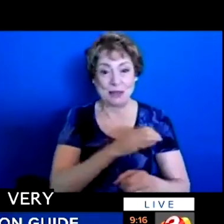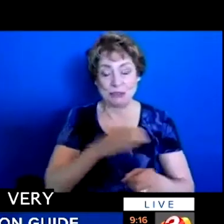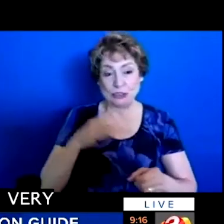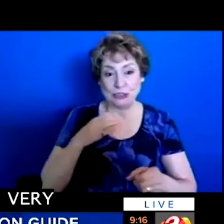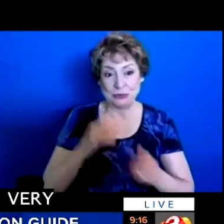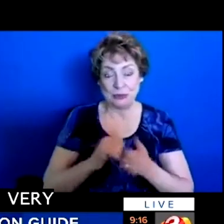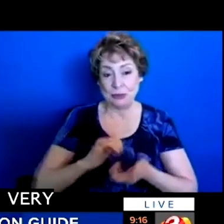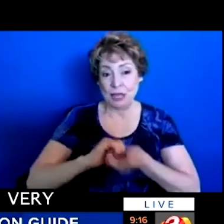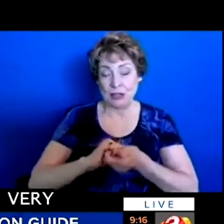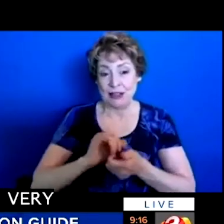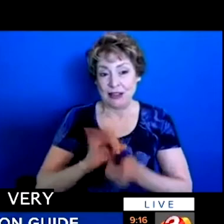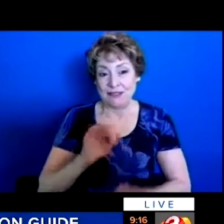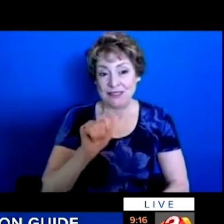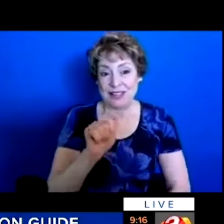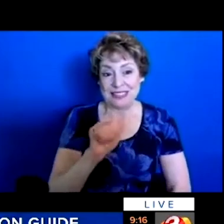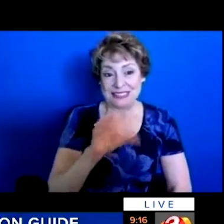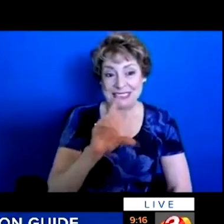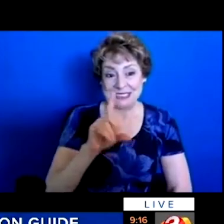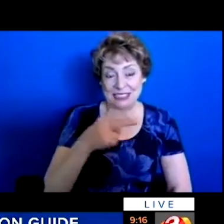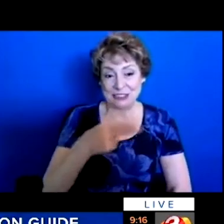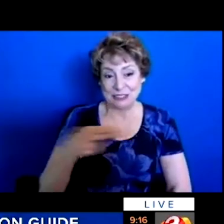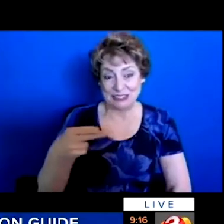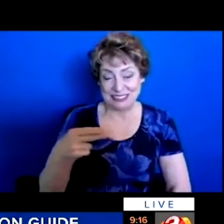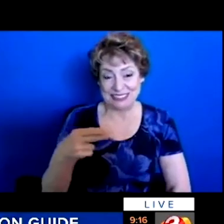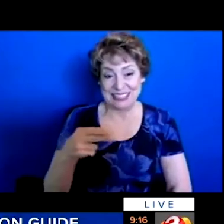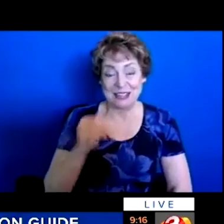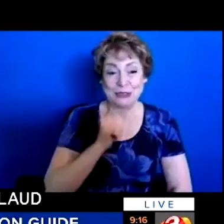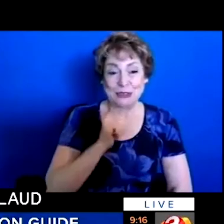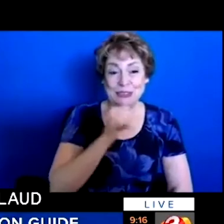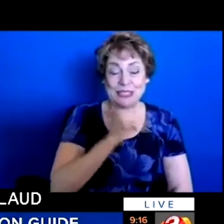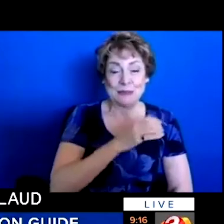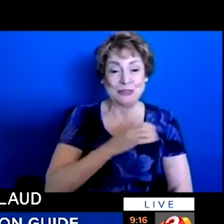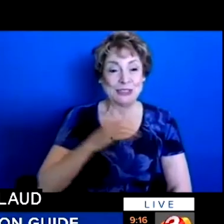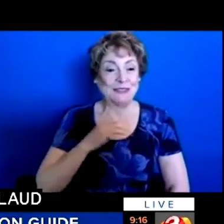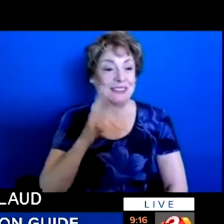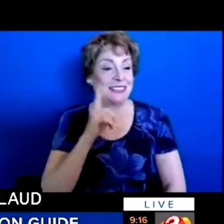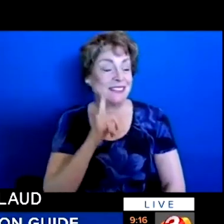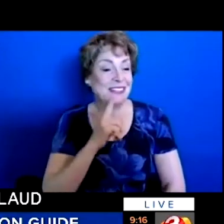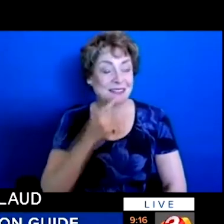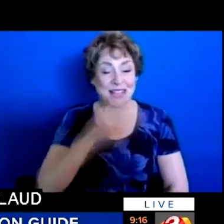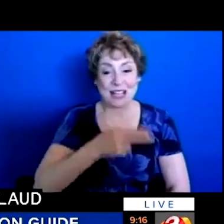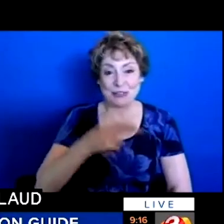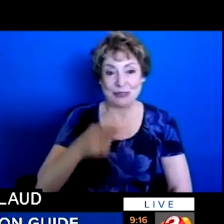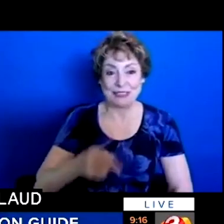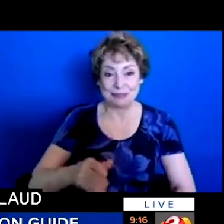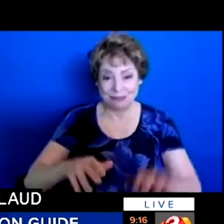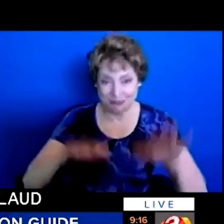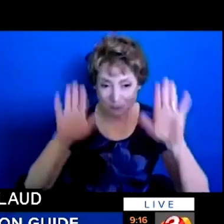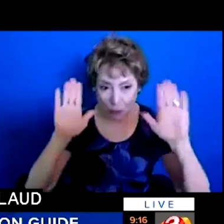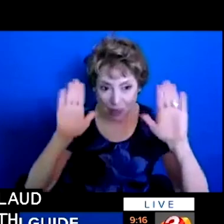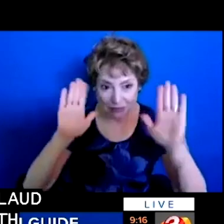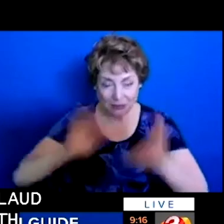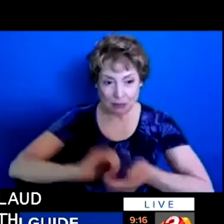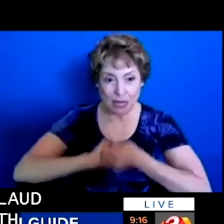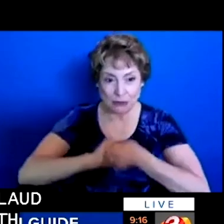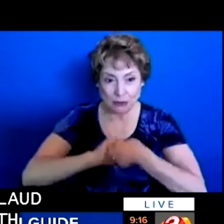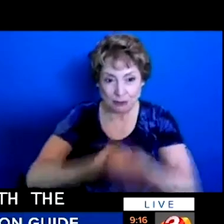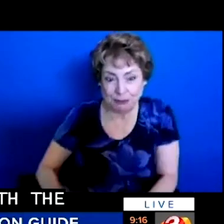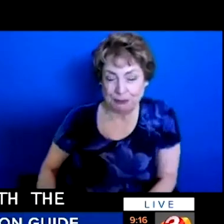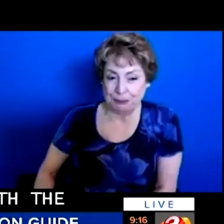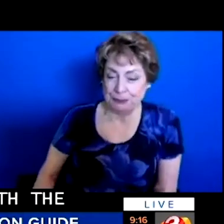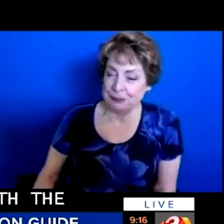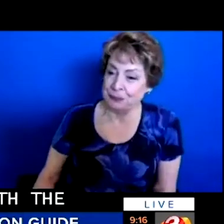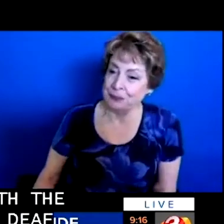to applaud the ccec for partnering with the arizona commission for the deaf and hard of hearing acdhh